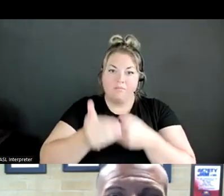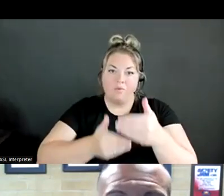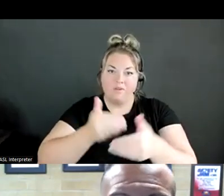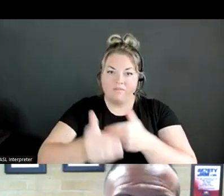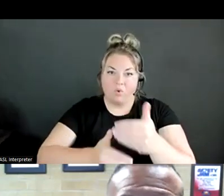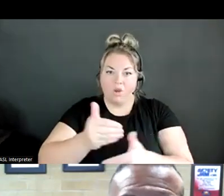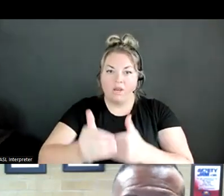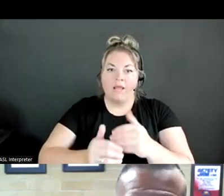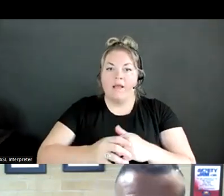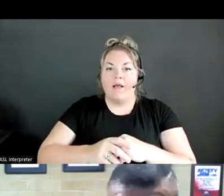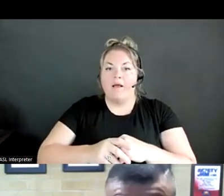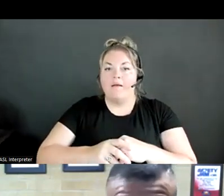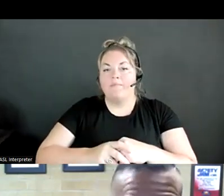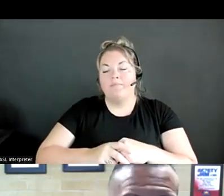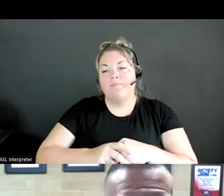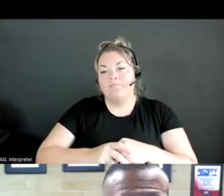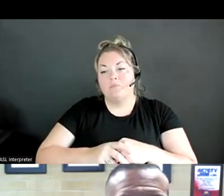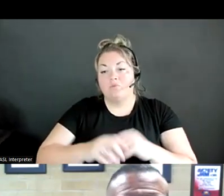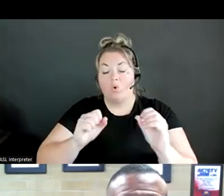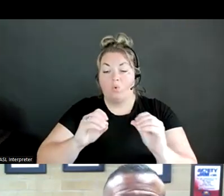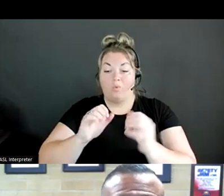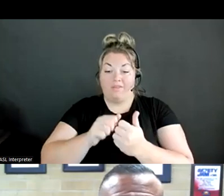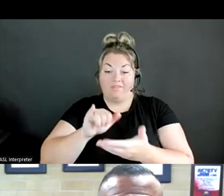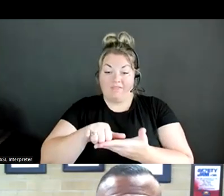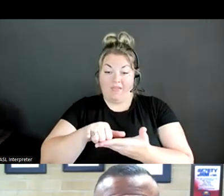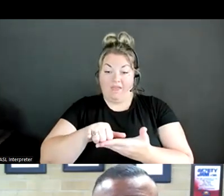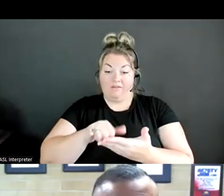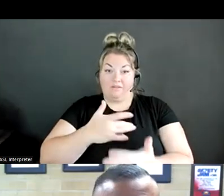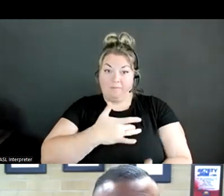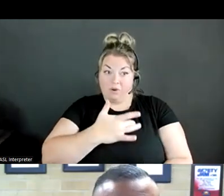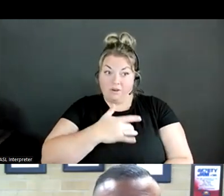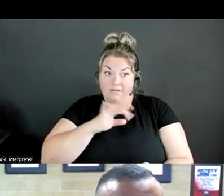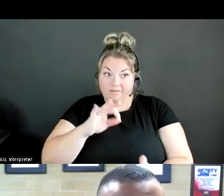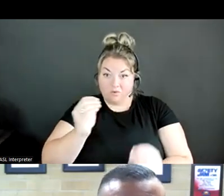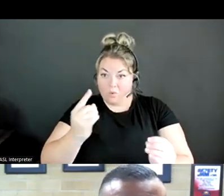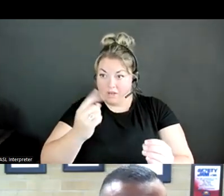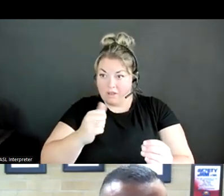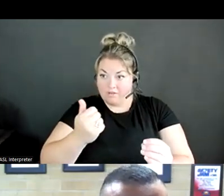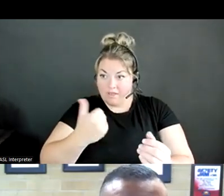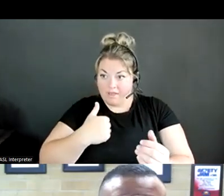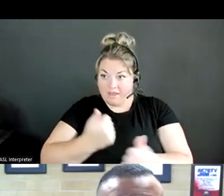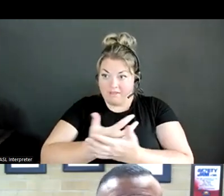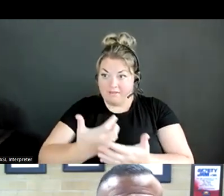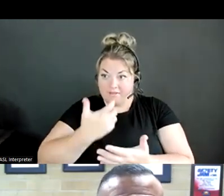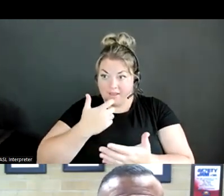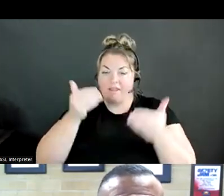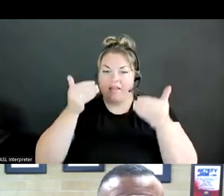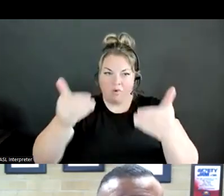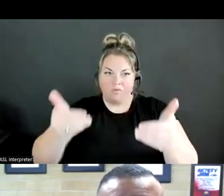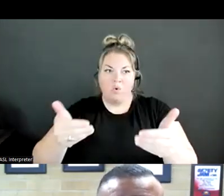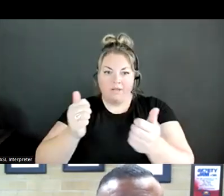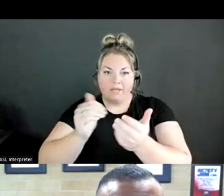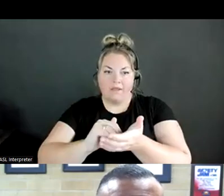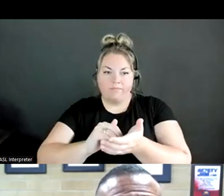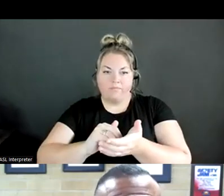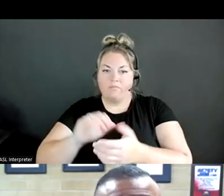So, you know, in the spirit of that, if nobody else has anything to say, let's move forward again to the next. I